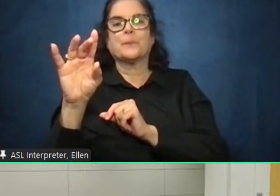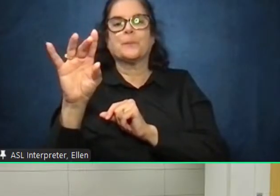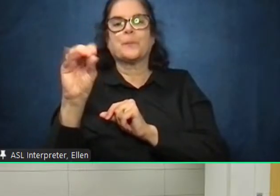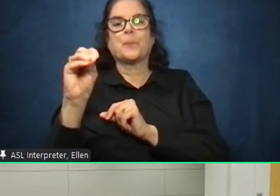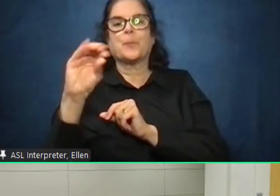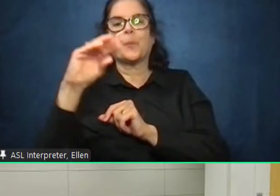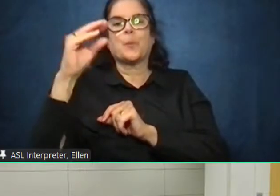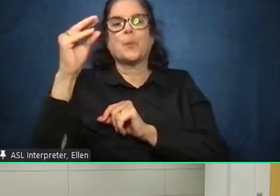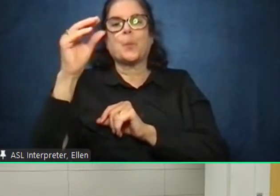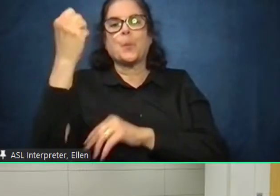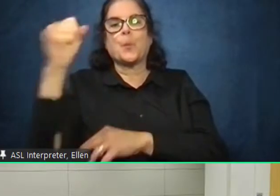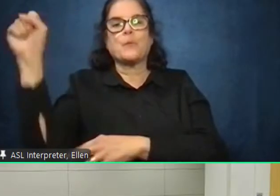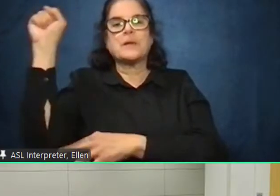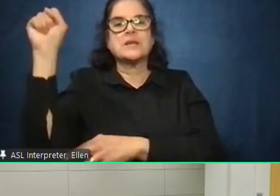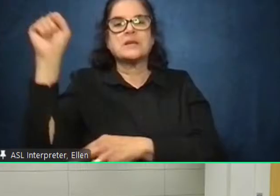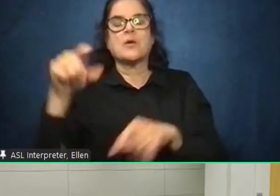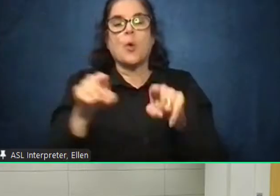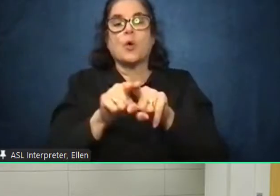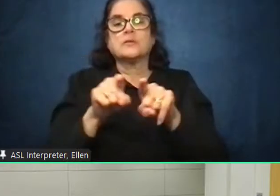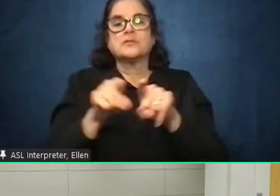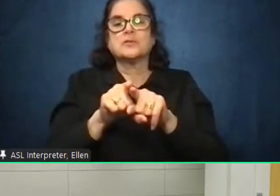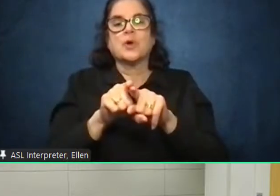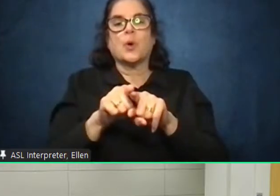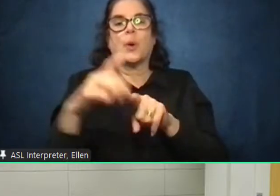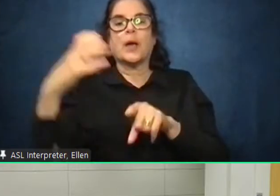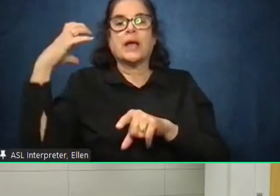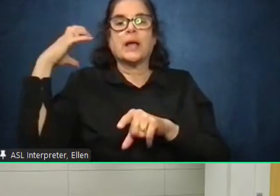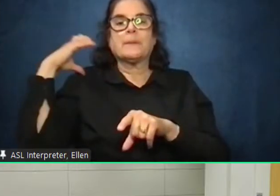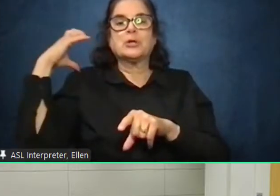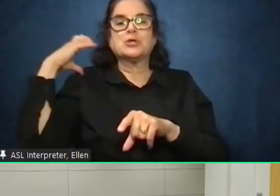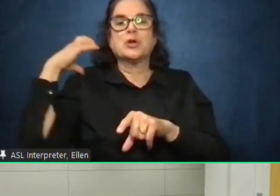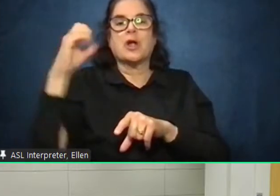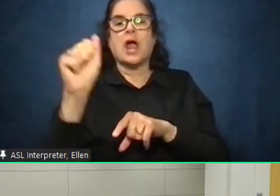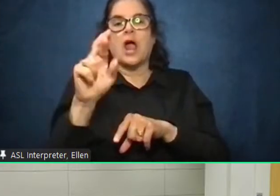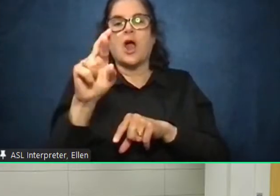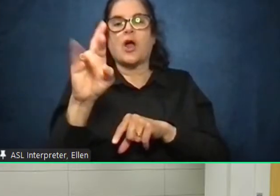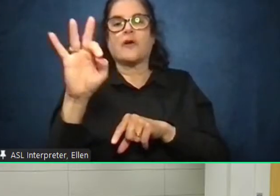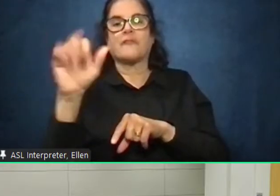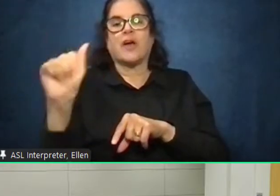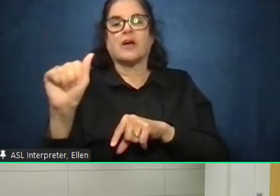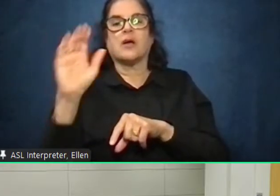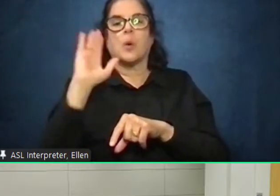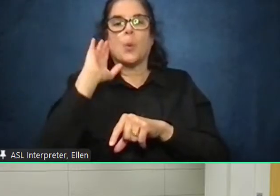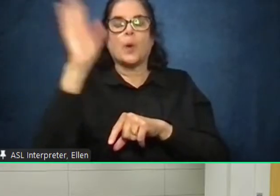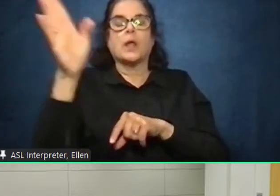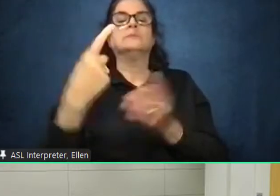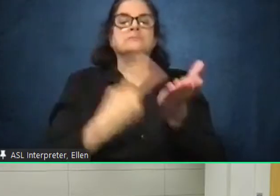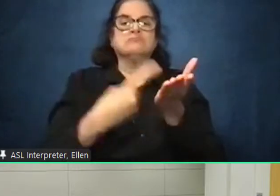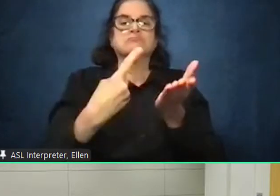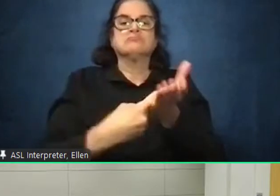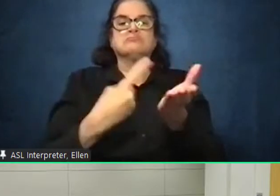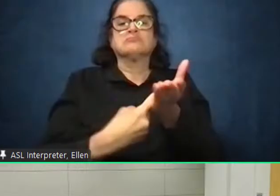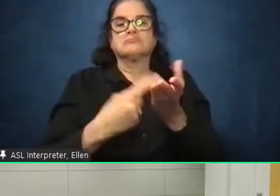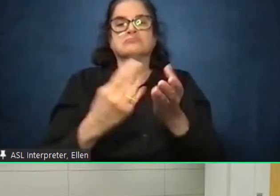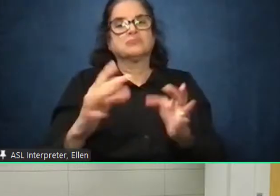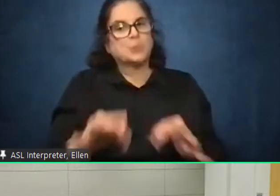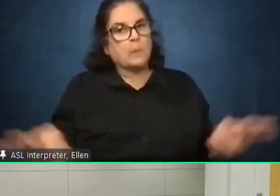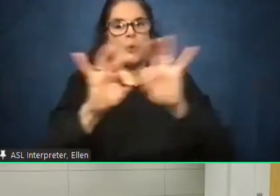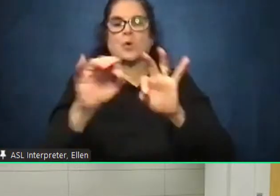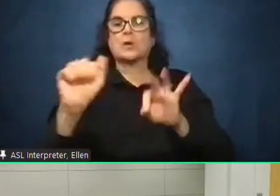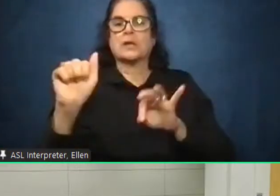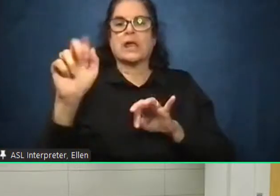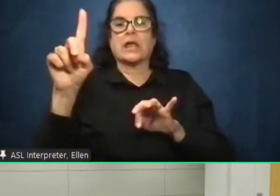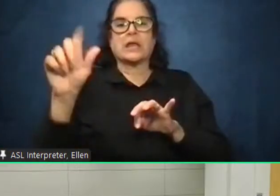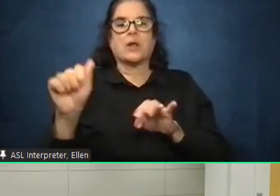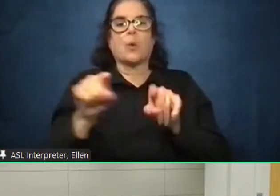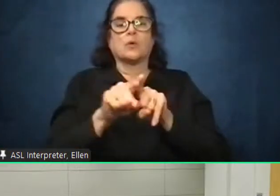with Commissioner Arfa, where we will be discussing the importance of ADA on July 23rd. Externally, we'll be sharing accessibility videos